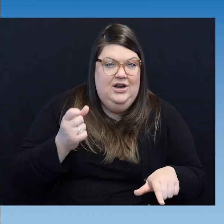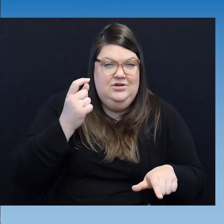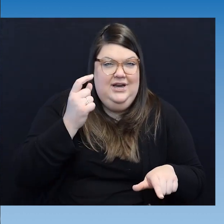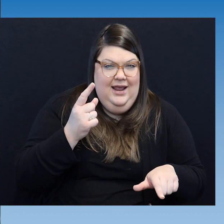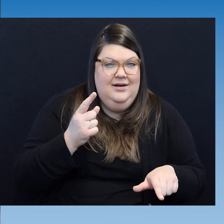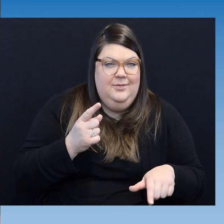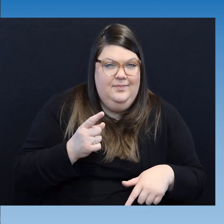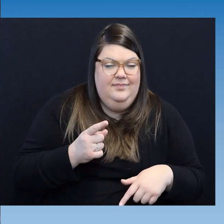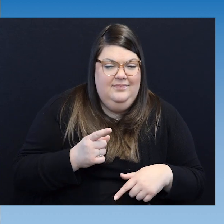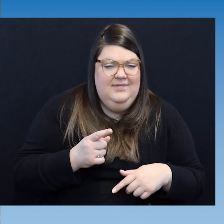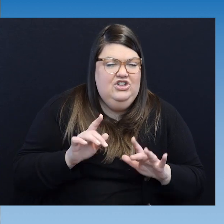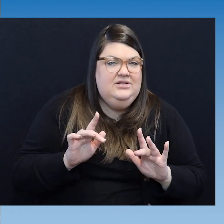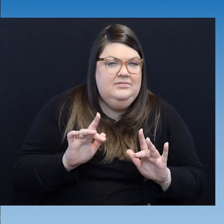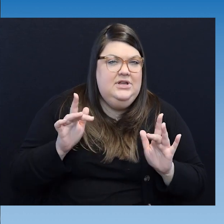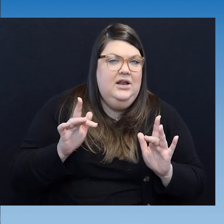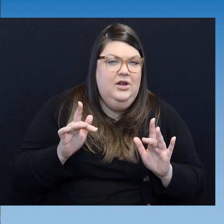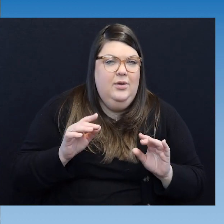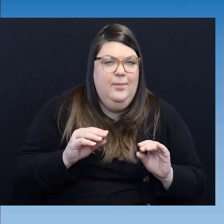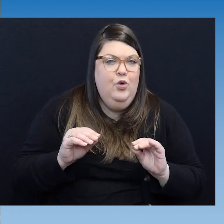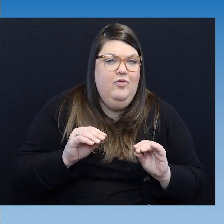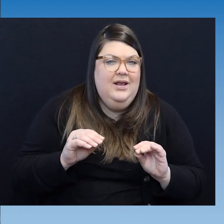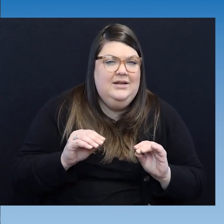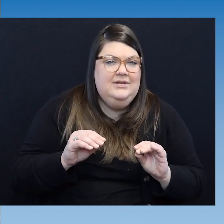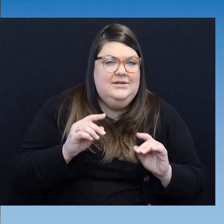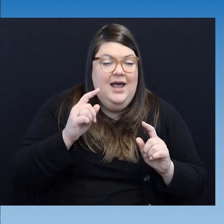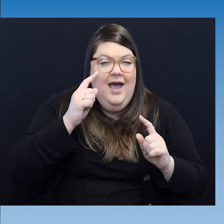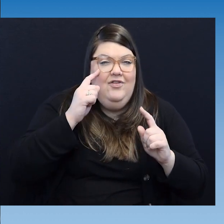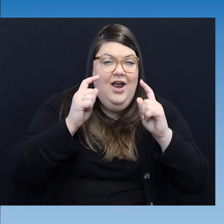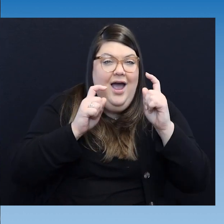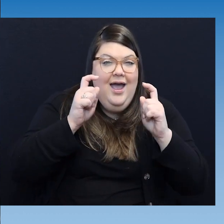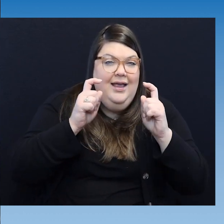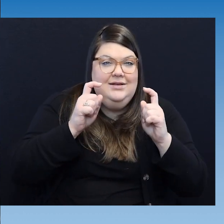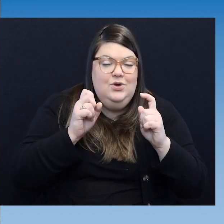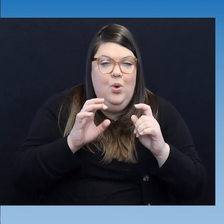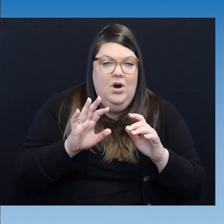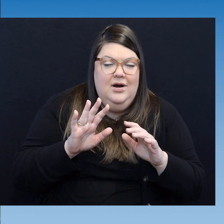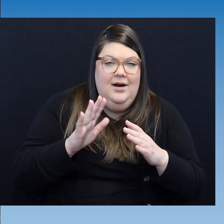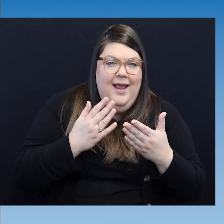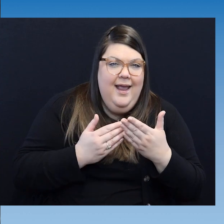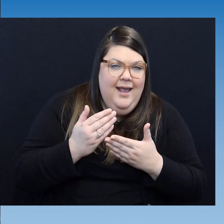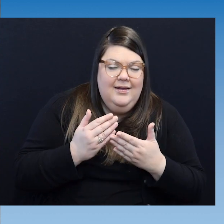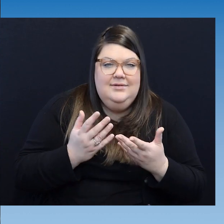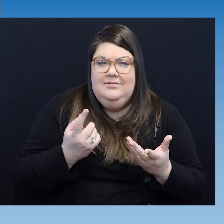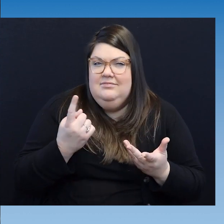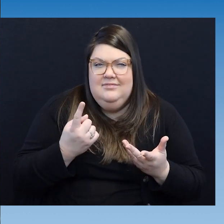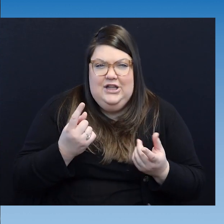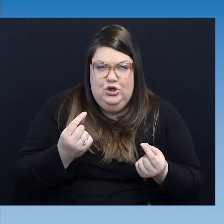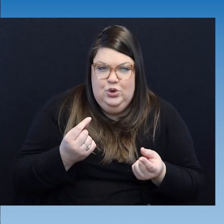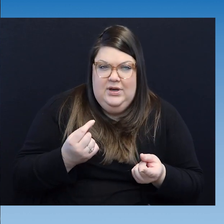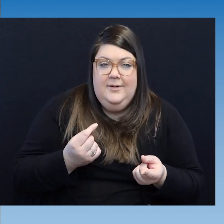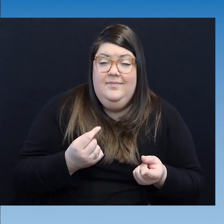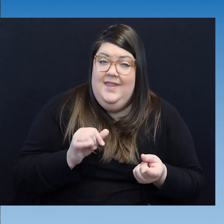subtle eye movements, you know, things that they're doing. And that's what's